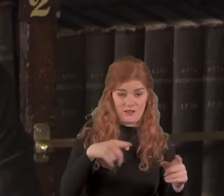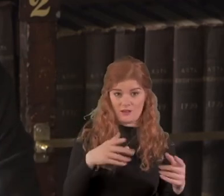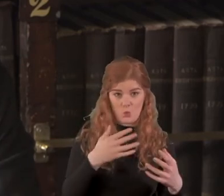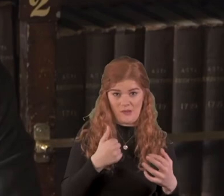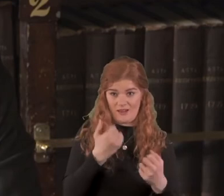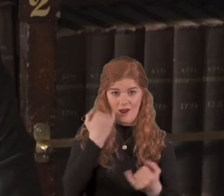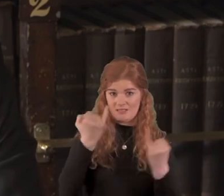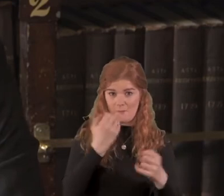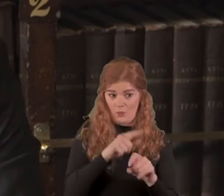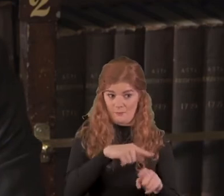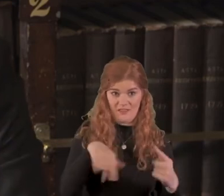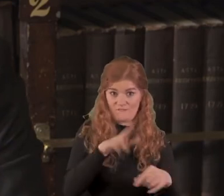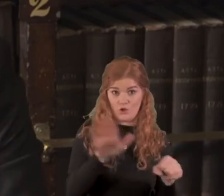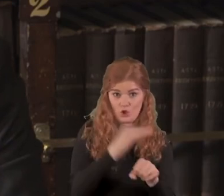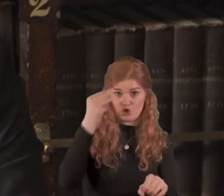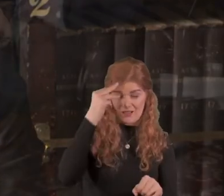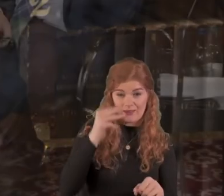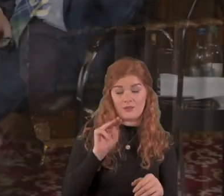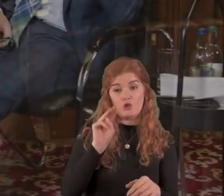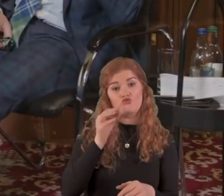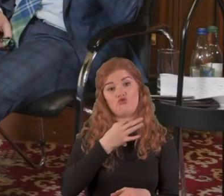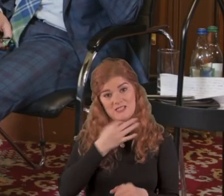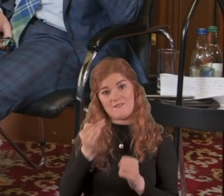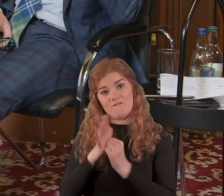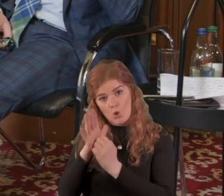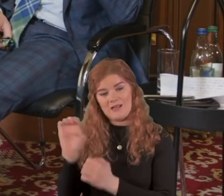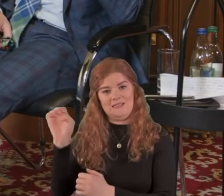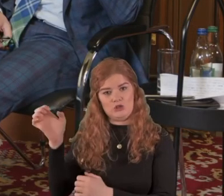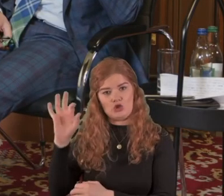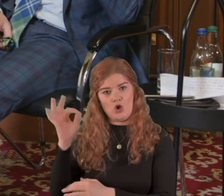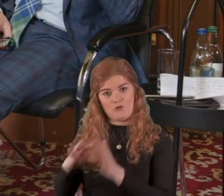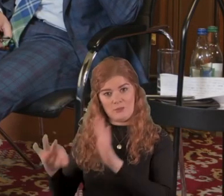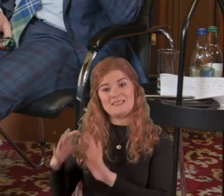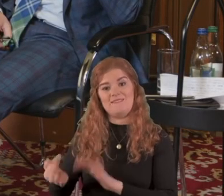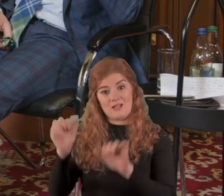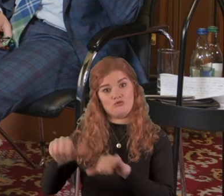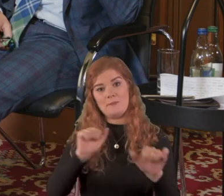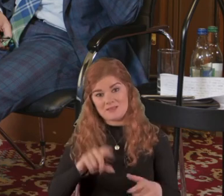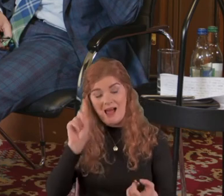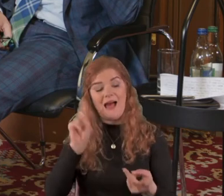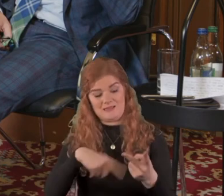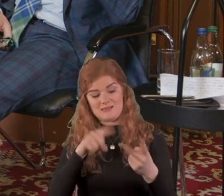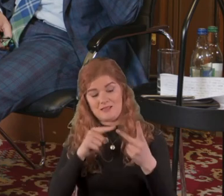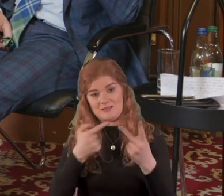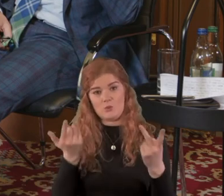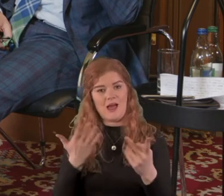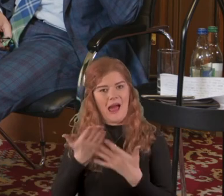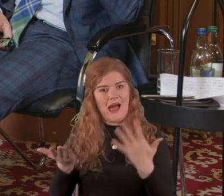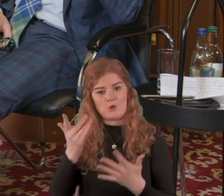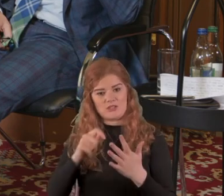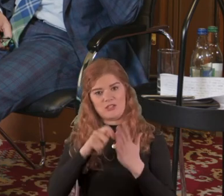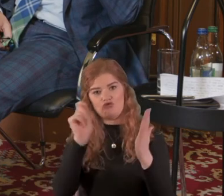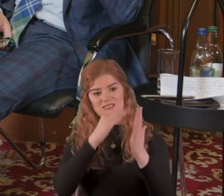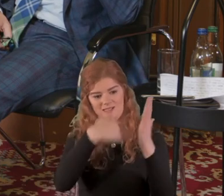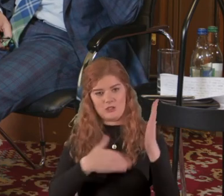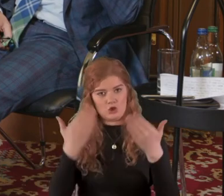sense that they understood the potential risks the British delegation were taking? And secondly, how did the treaty reflect on